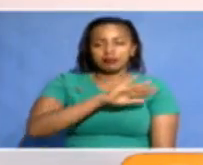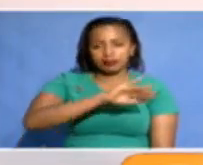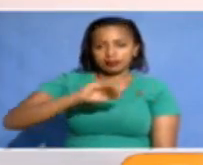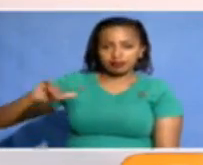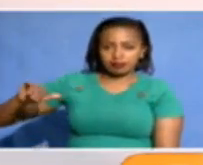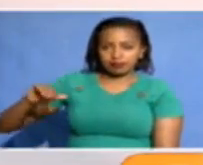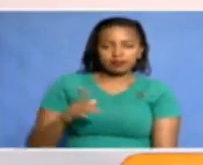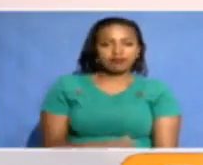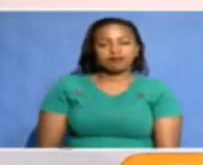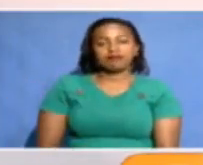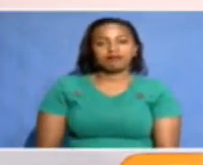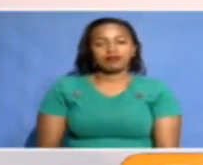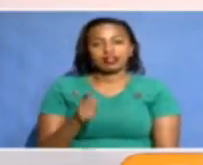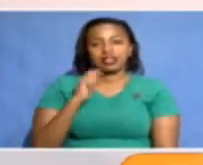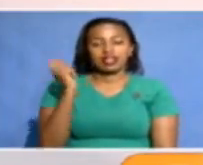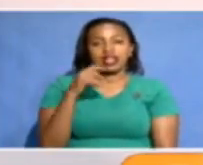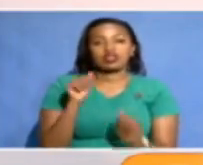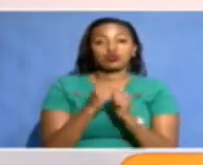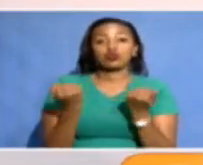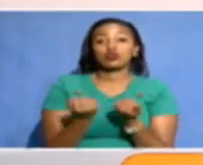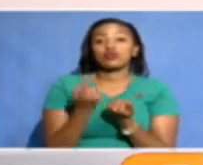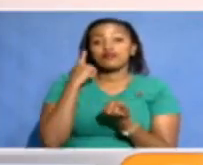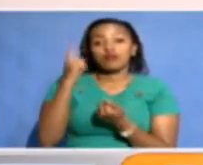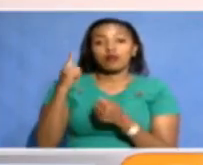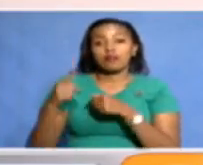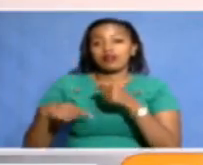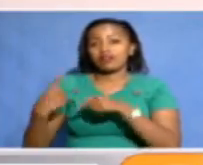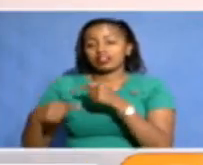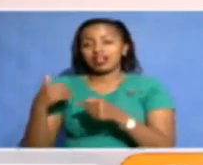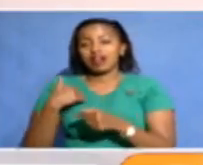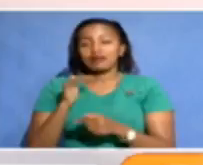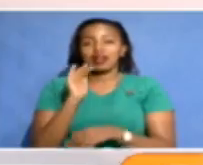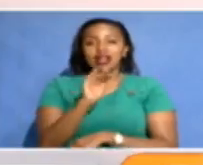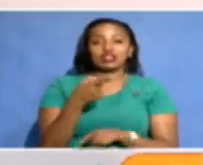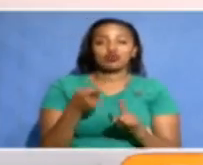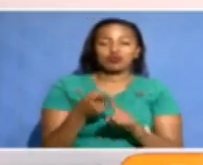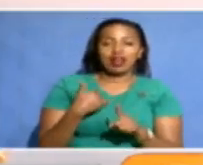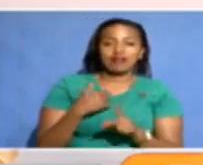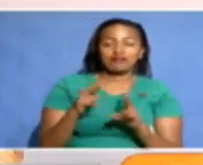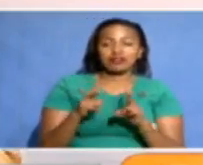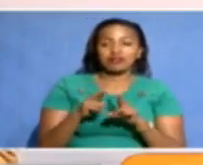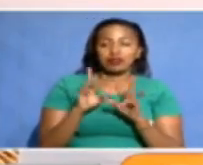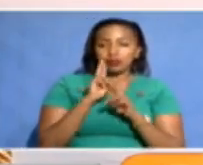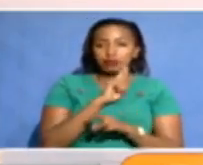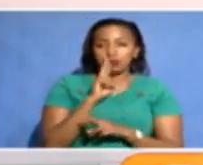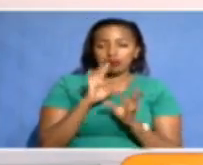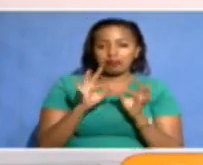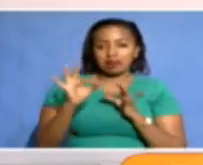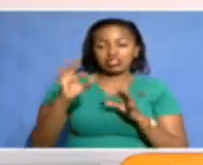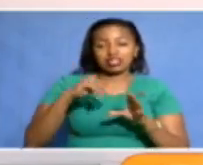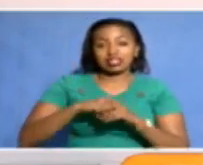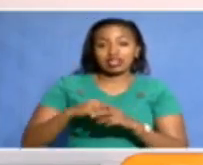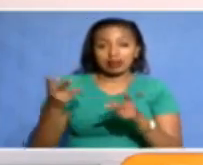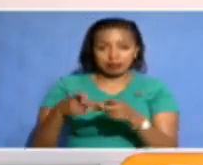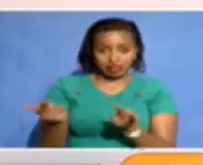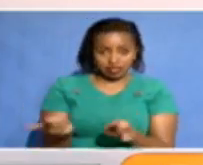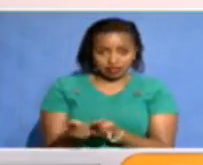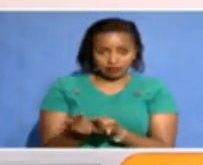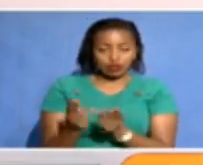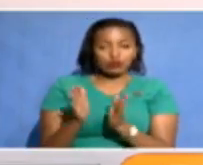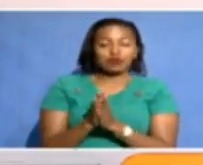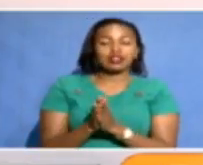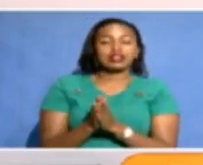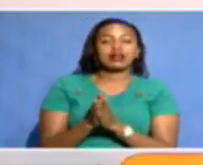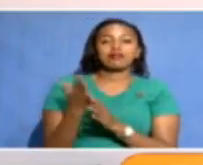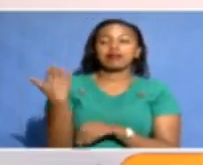The Kenya Association of Manufacturers has been urged to put measures in place to ensure proper disposal of PET plastic